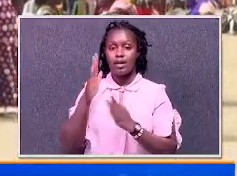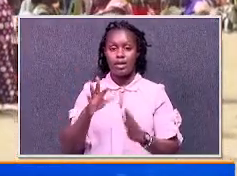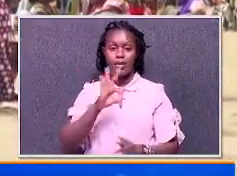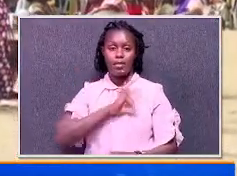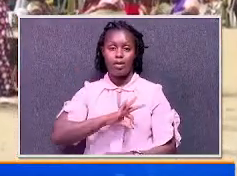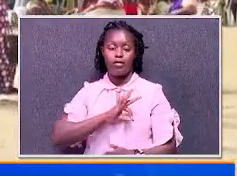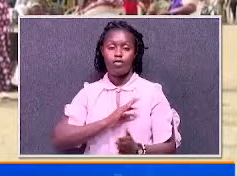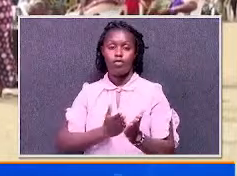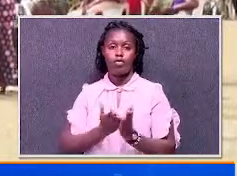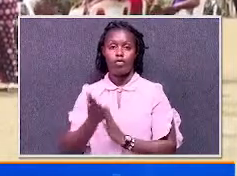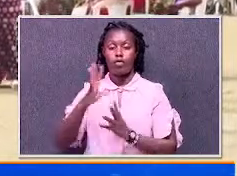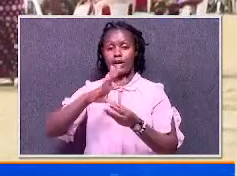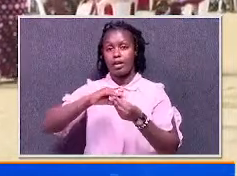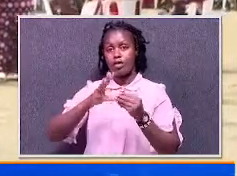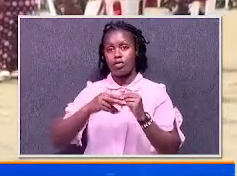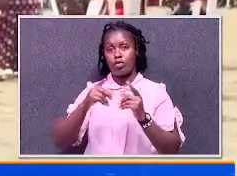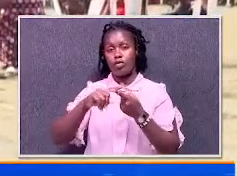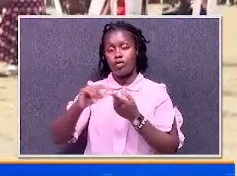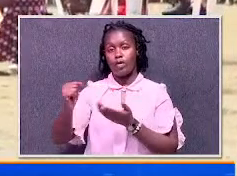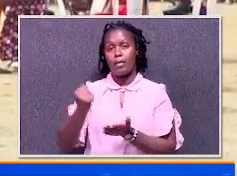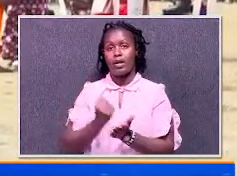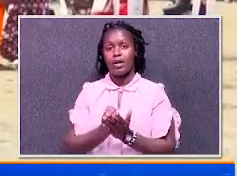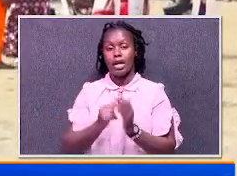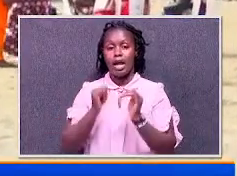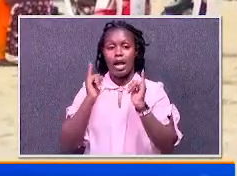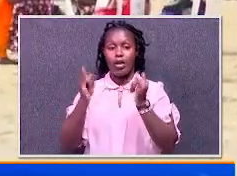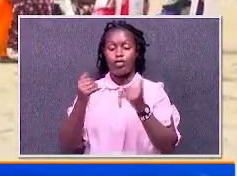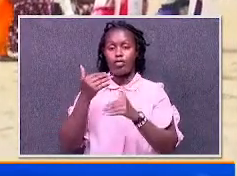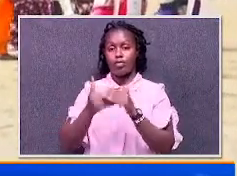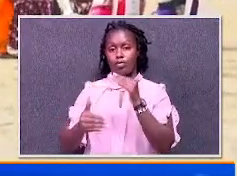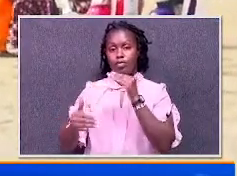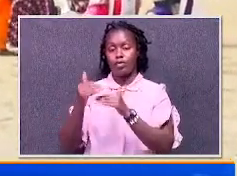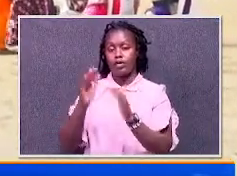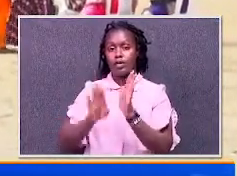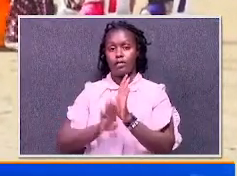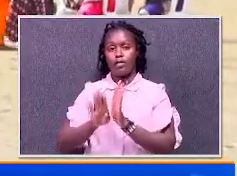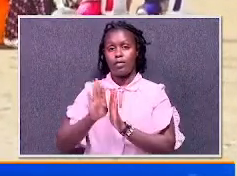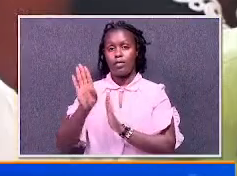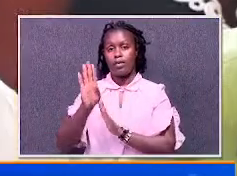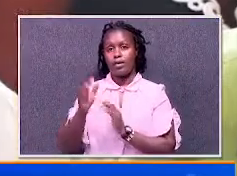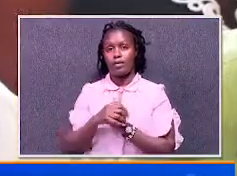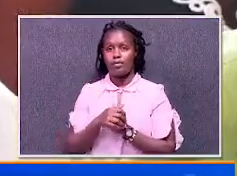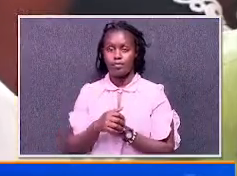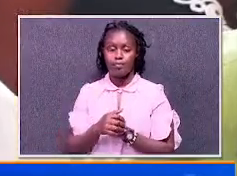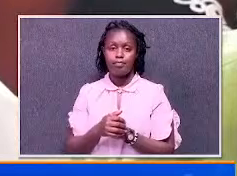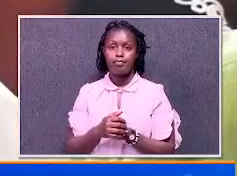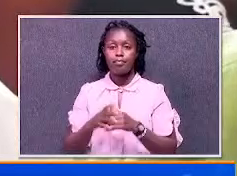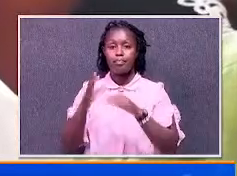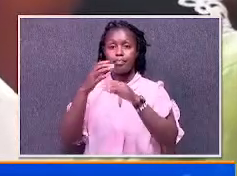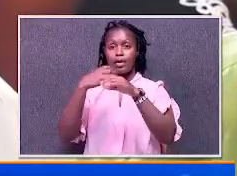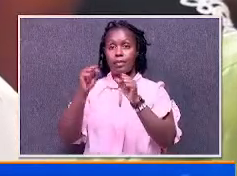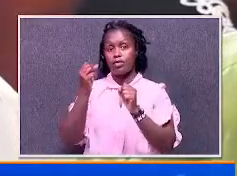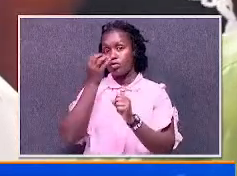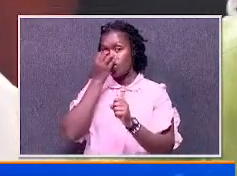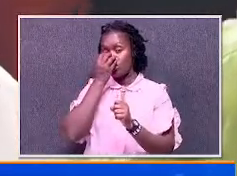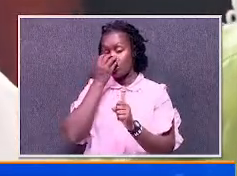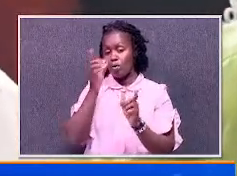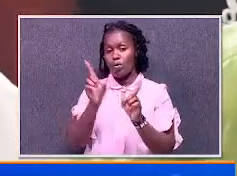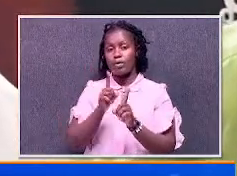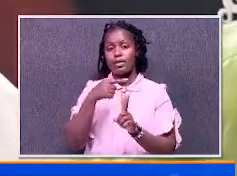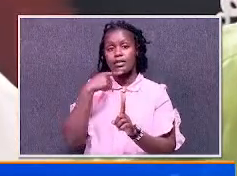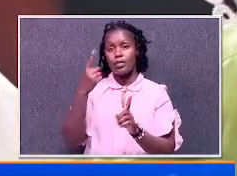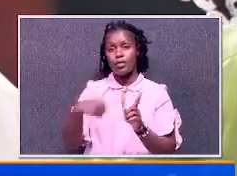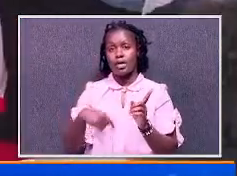through creation of employment and new infrastructure developments. Similani. President Ruto noted that